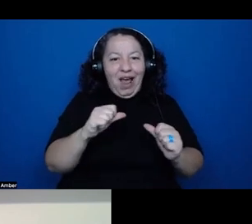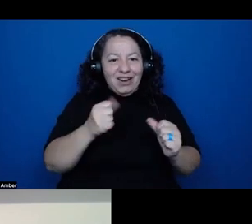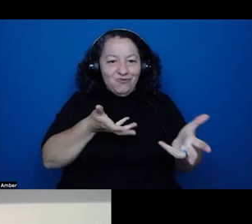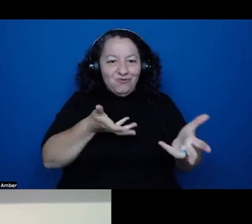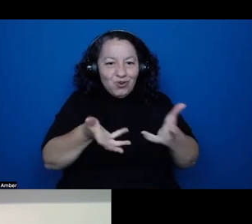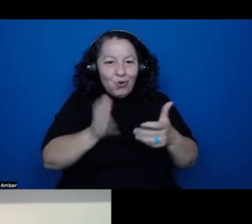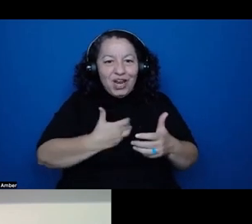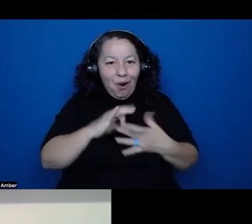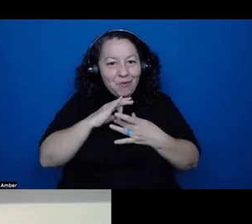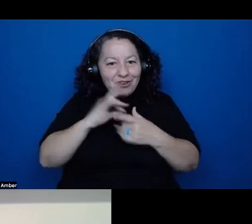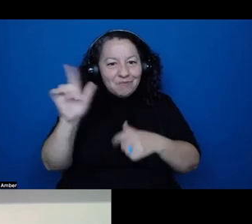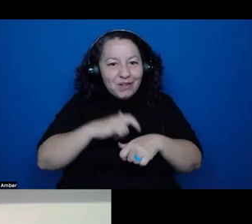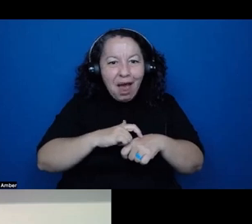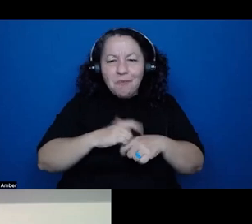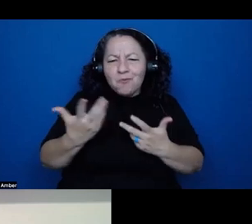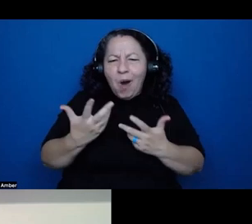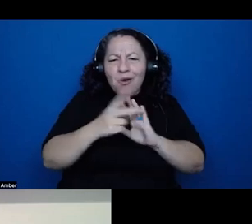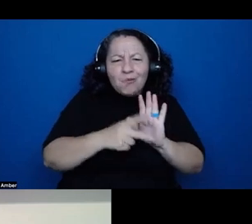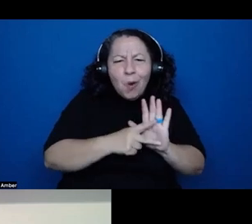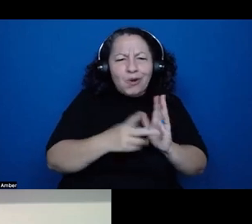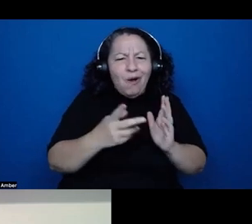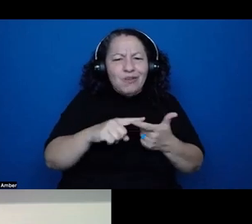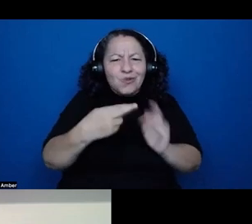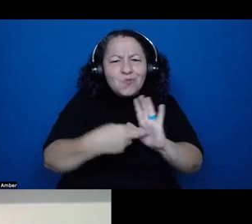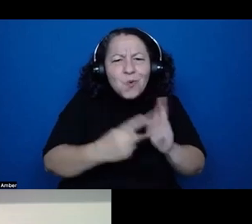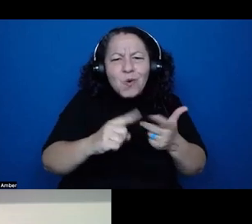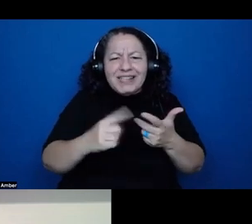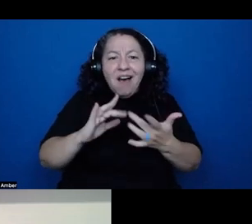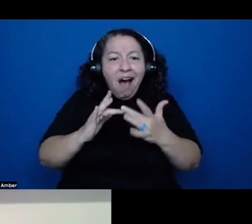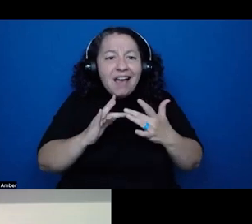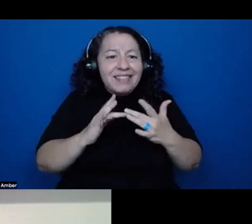and what the online space is such a